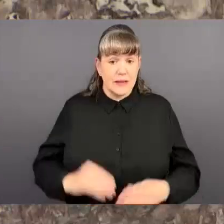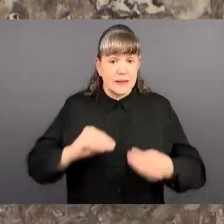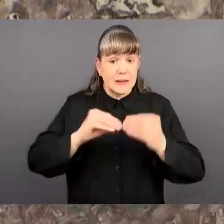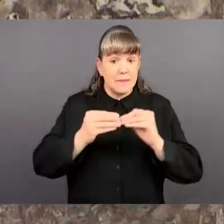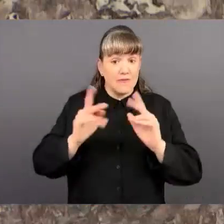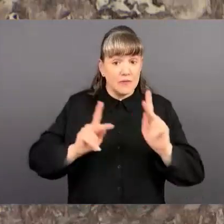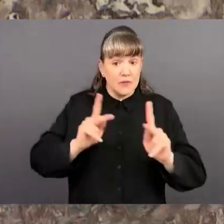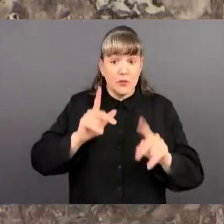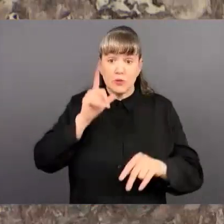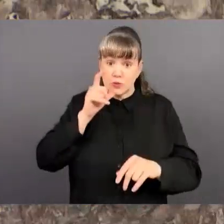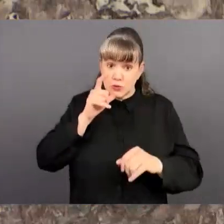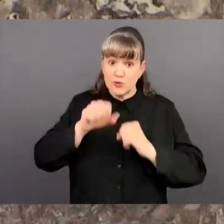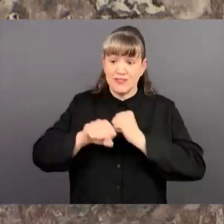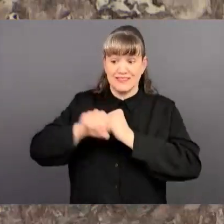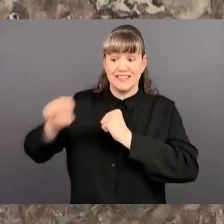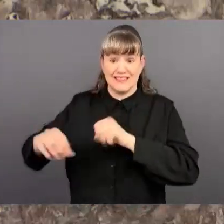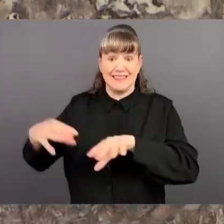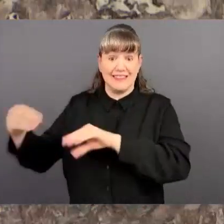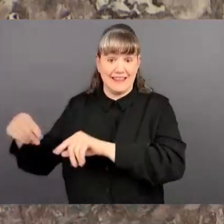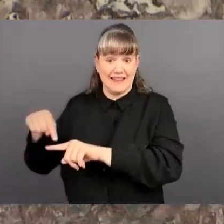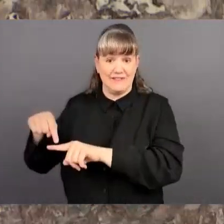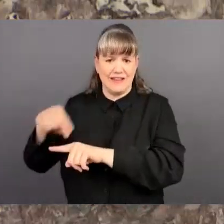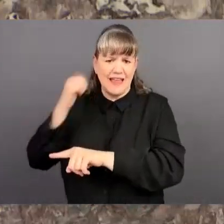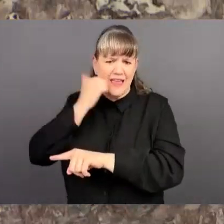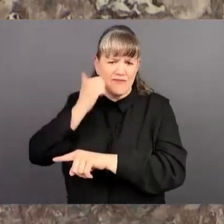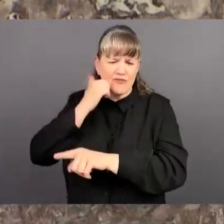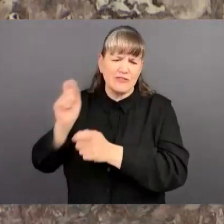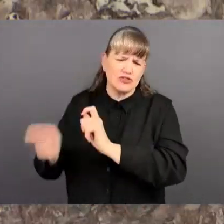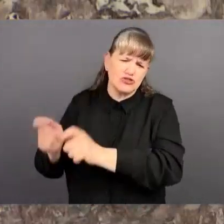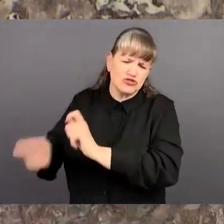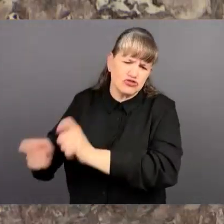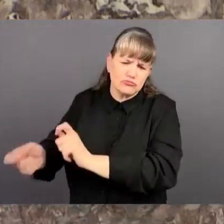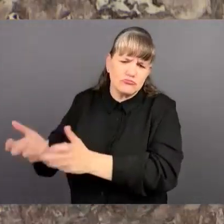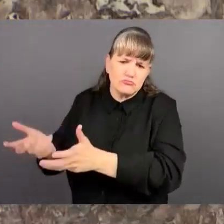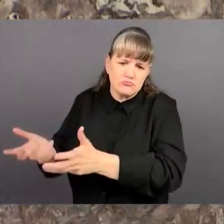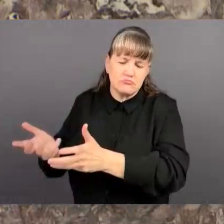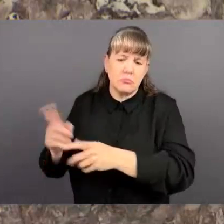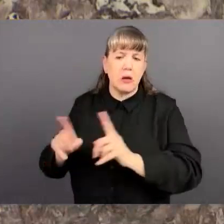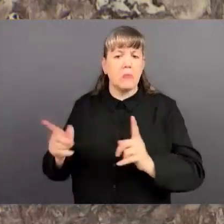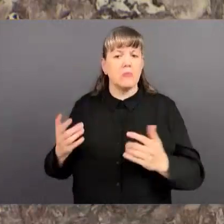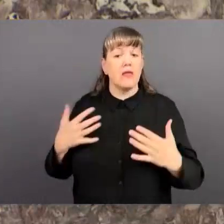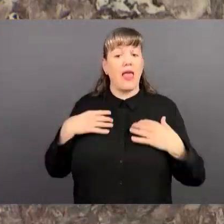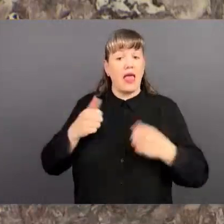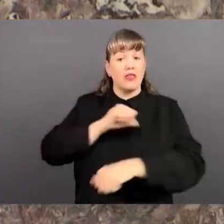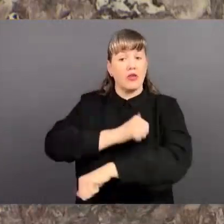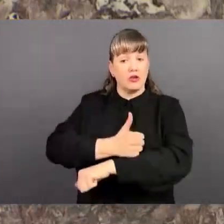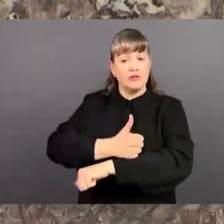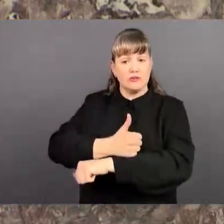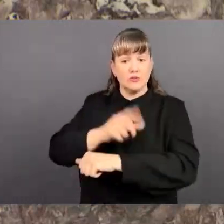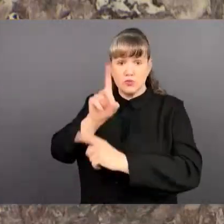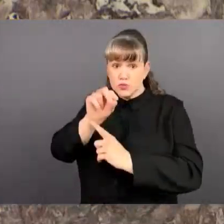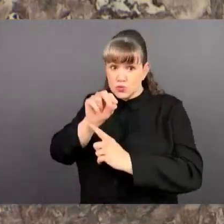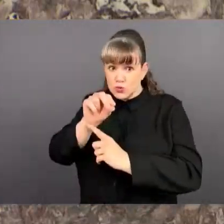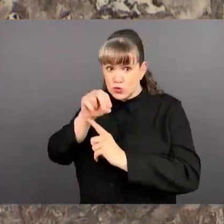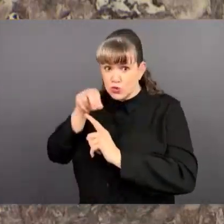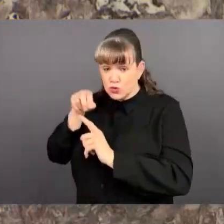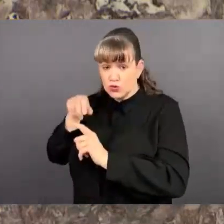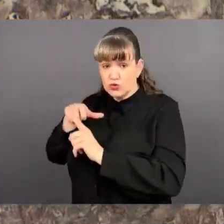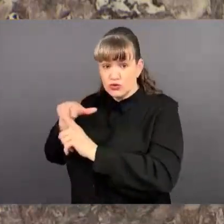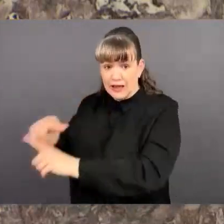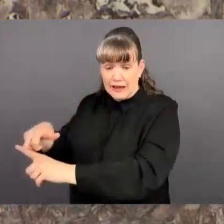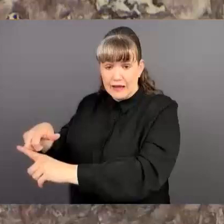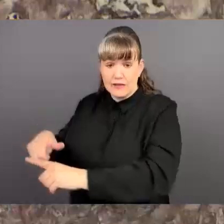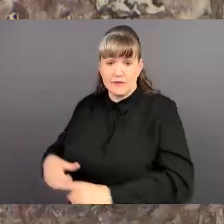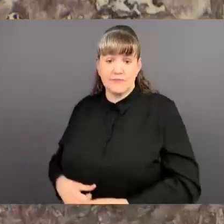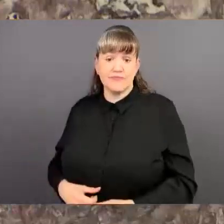on a daily basis, but as I've already said, health authorities do track this. So I can affirm to the member and to the rest of this House, for example,